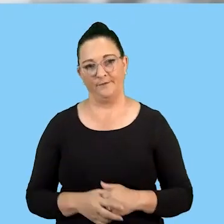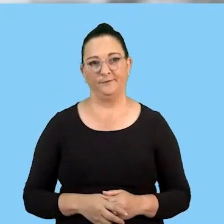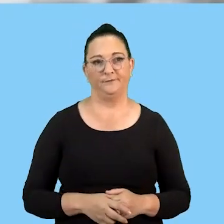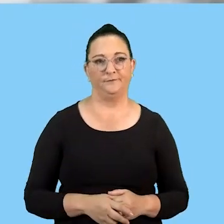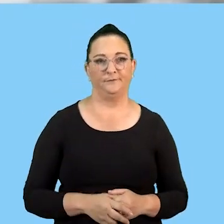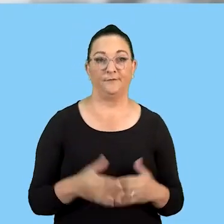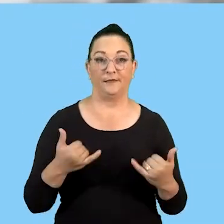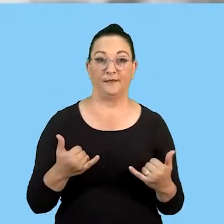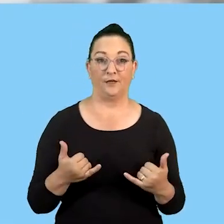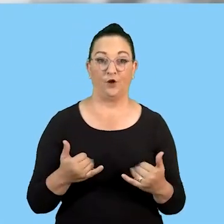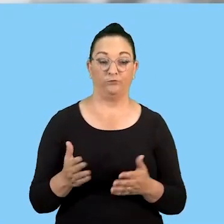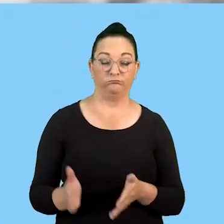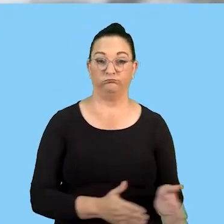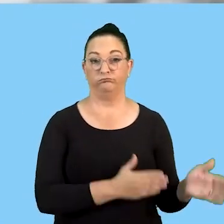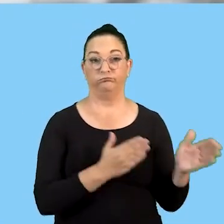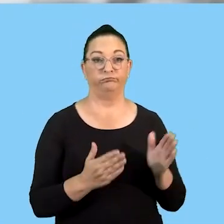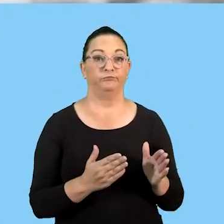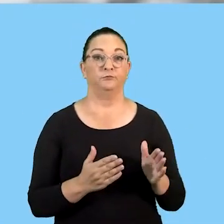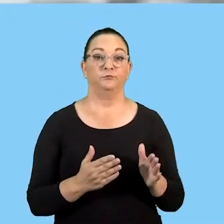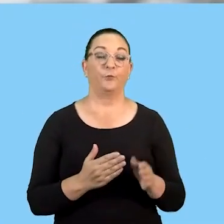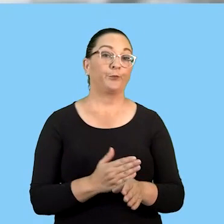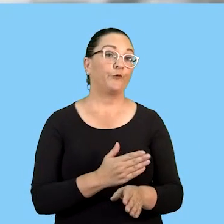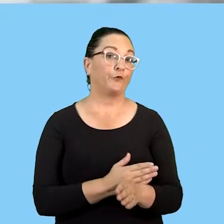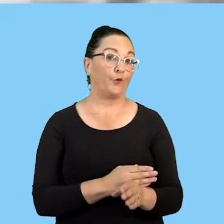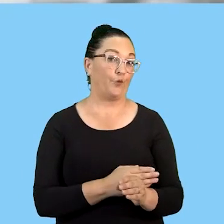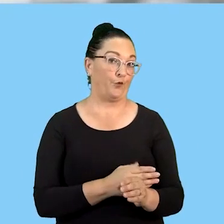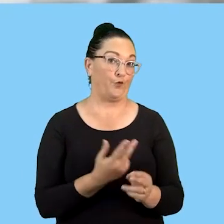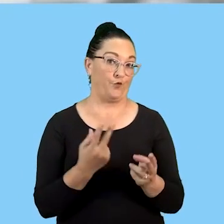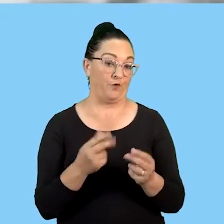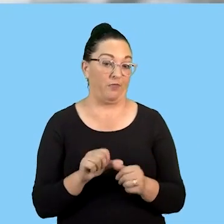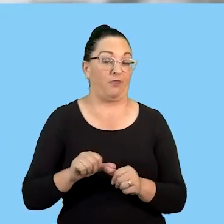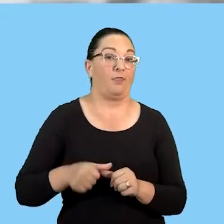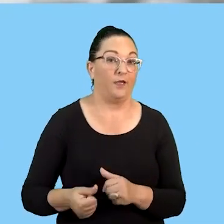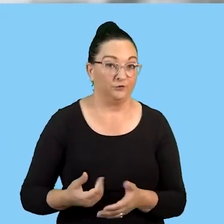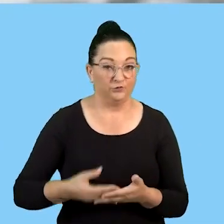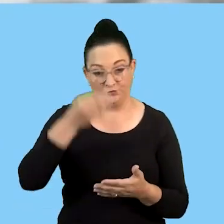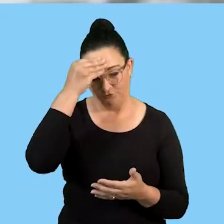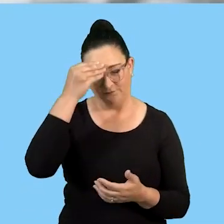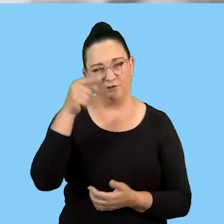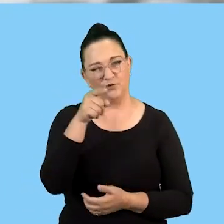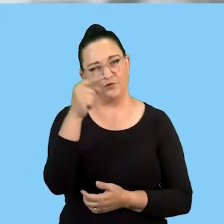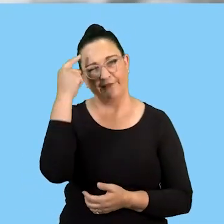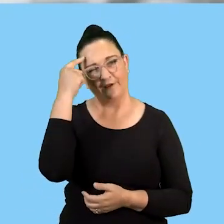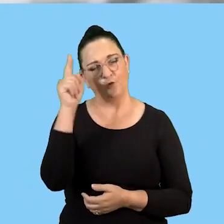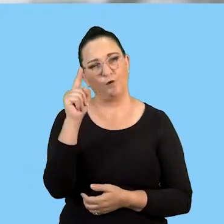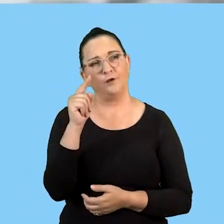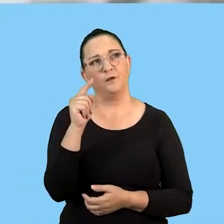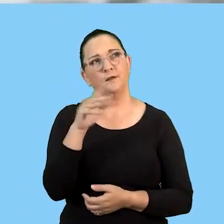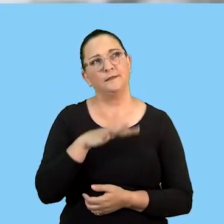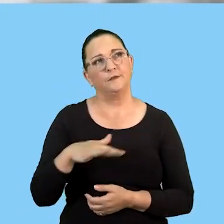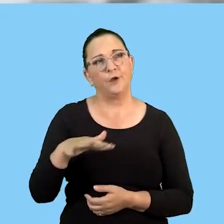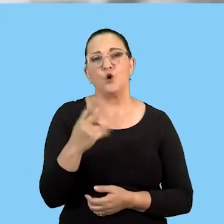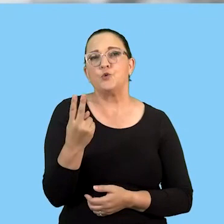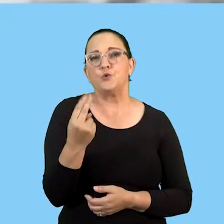Now, grade 11s, before we move to the next concept, I want you to think about a situation where you were new in